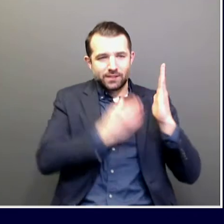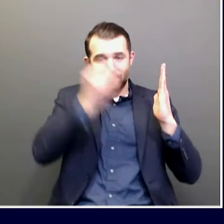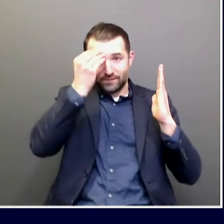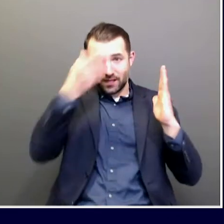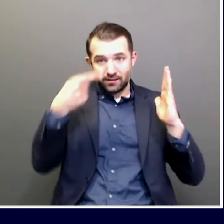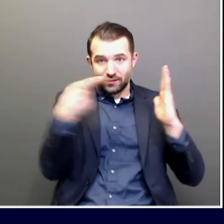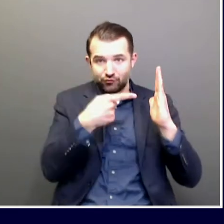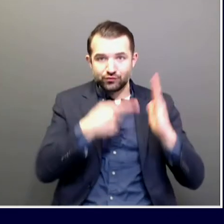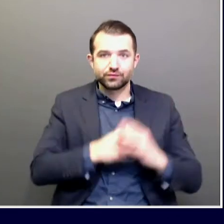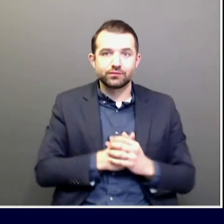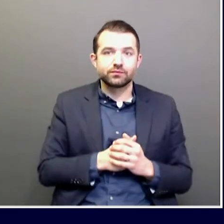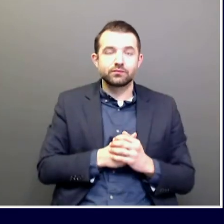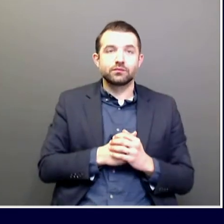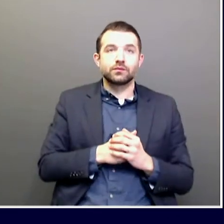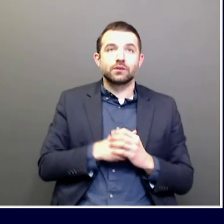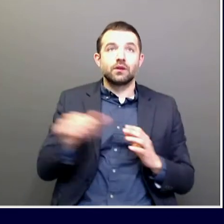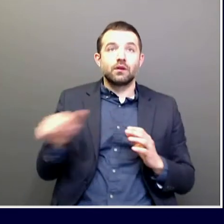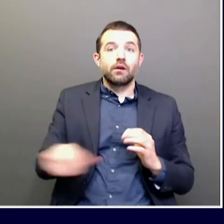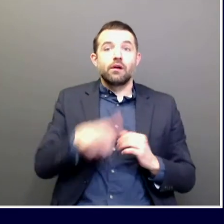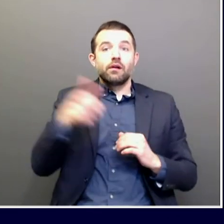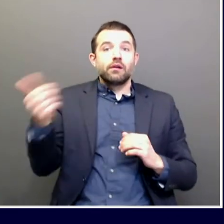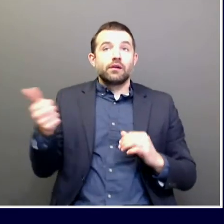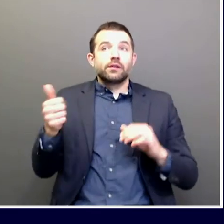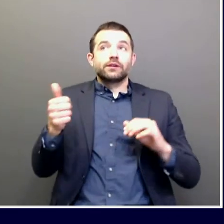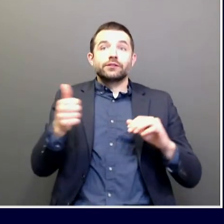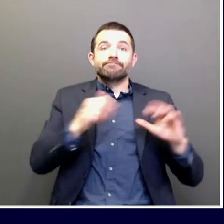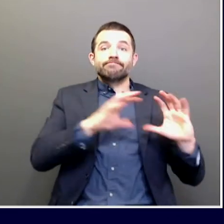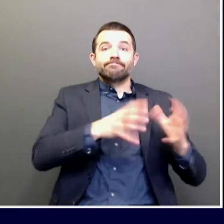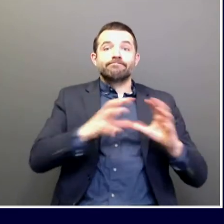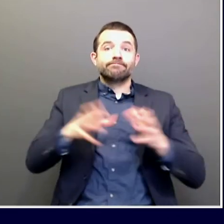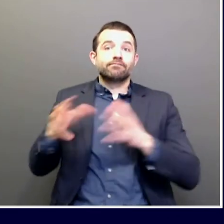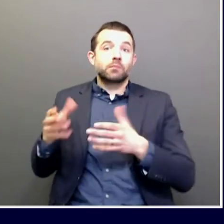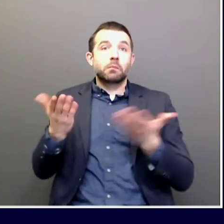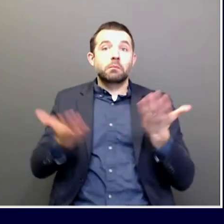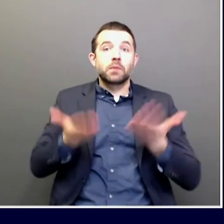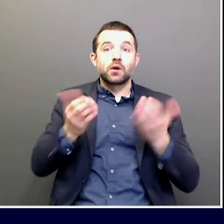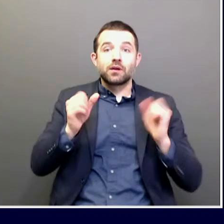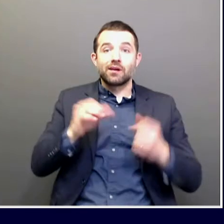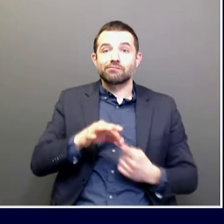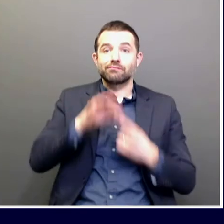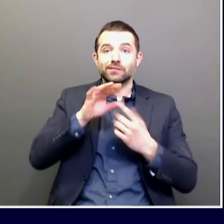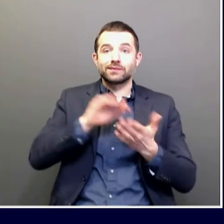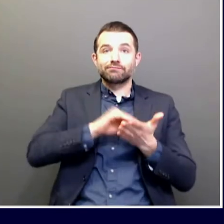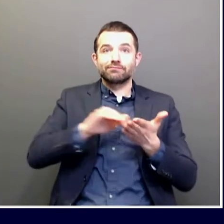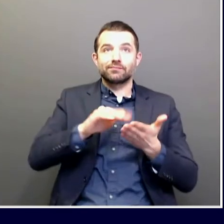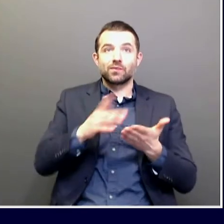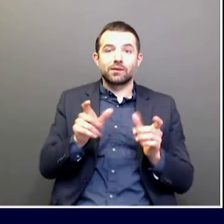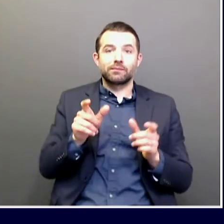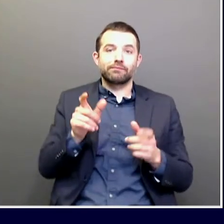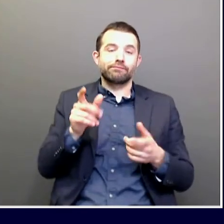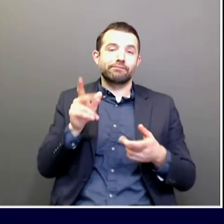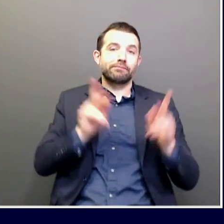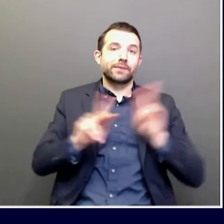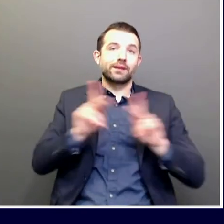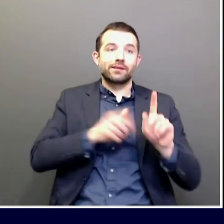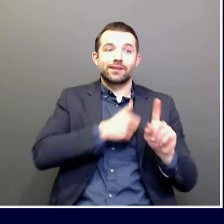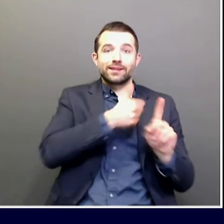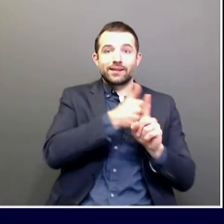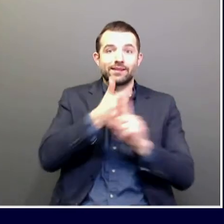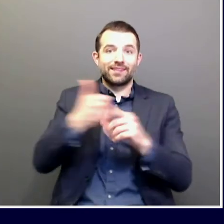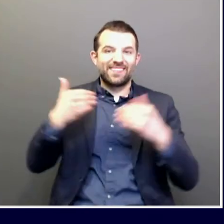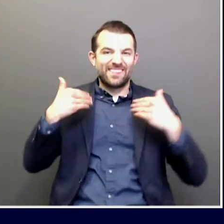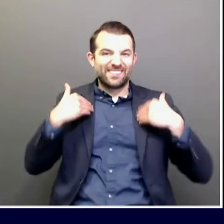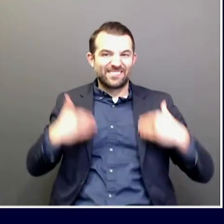the primary two, Patty. And both of those, when in effect, may mean longer isolation periods as well as potentially